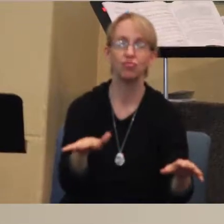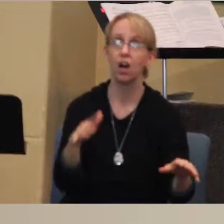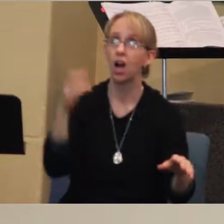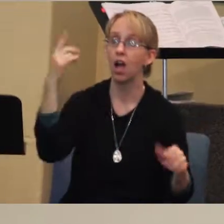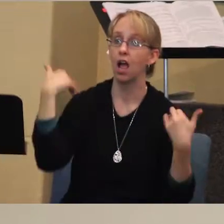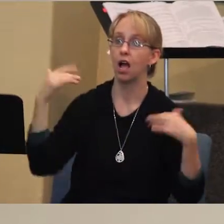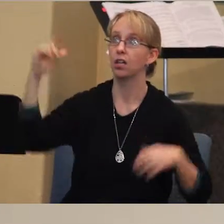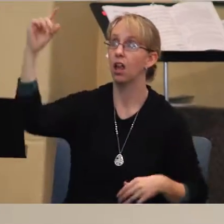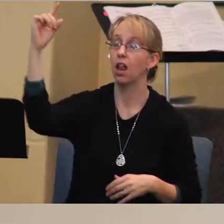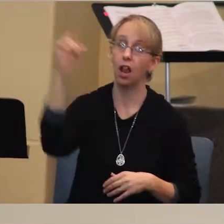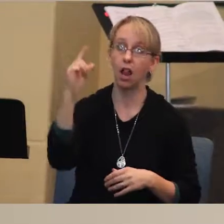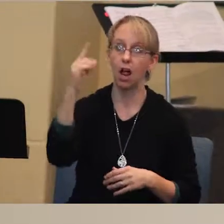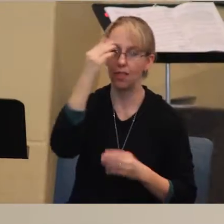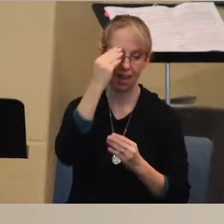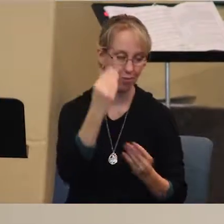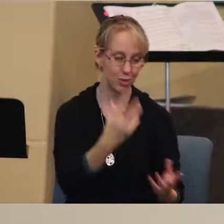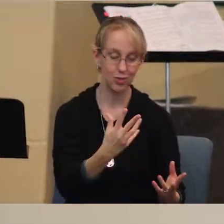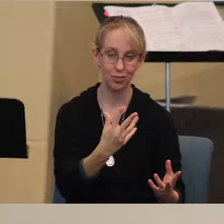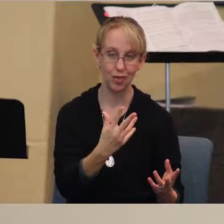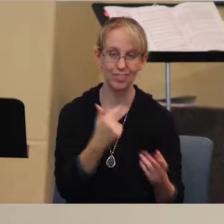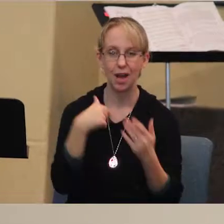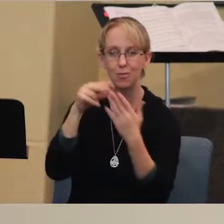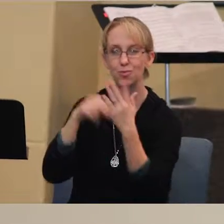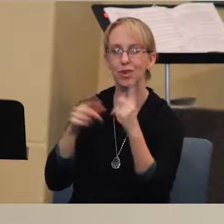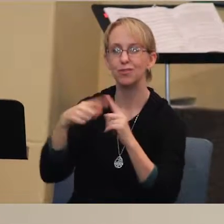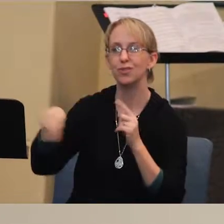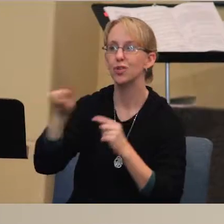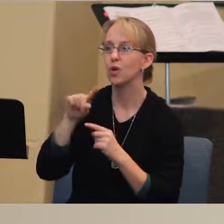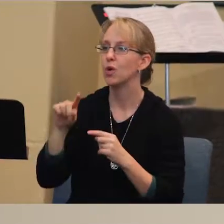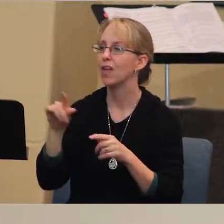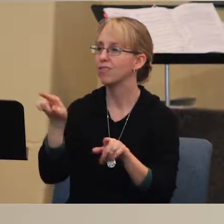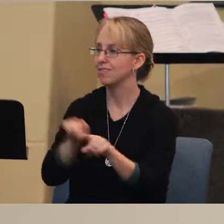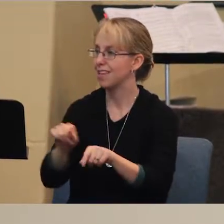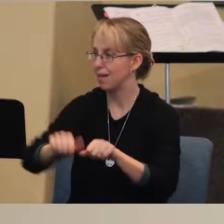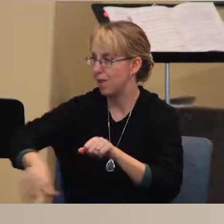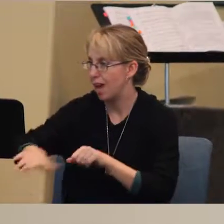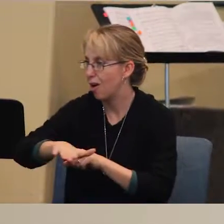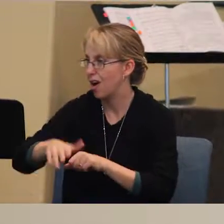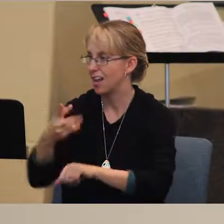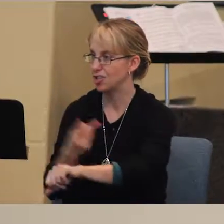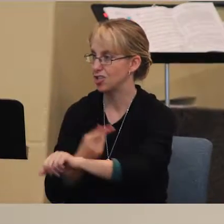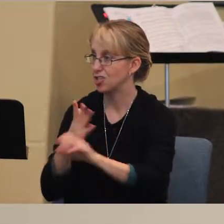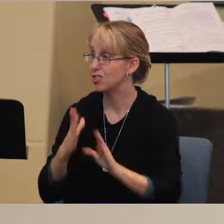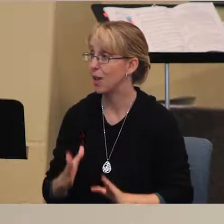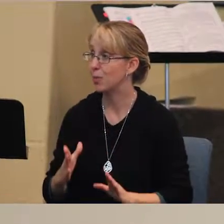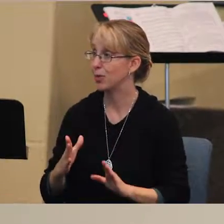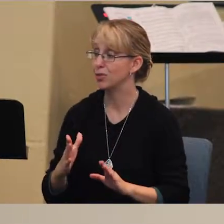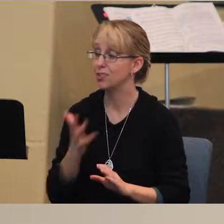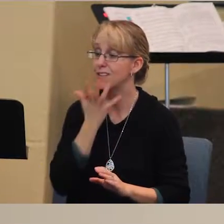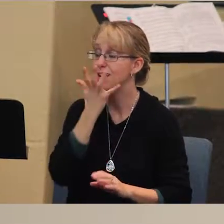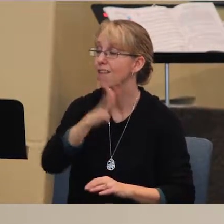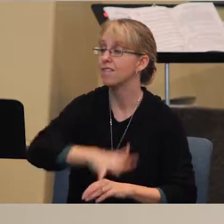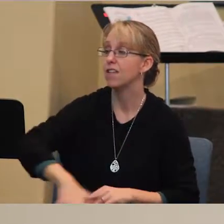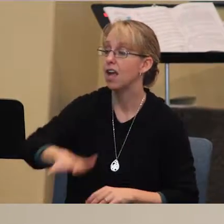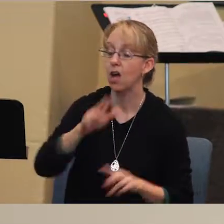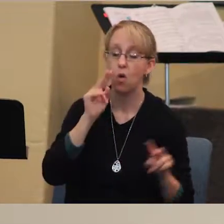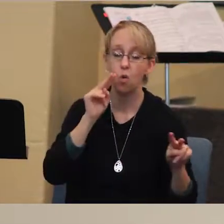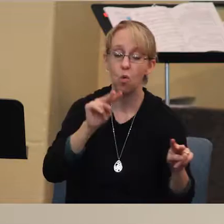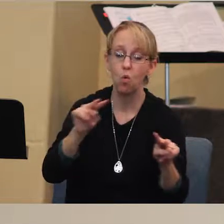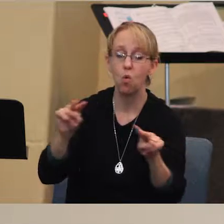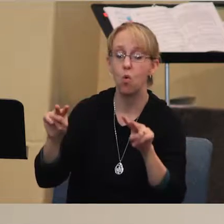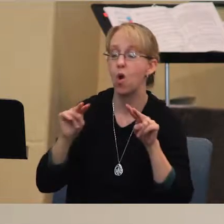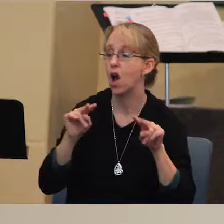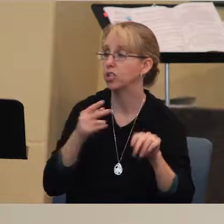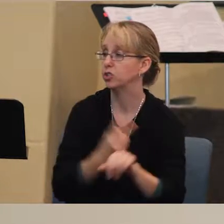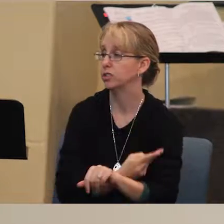he's got news for him, and I'm going to read it to you really quickly this morning. In the same region, there were some shepherds staying out in the fields and keeping watch over